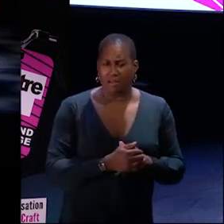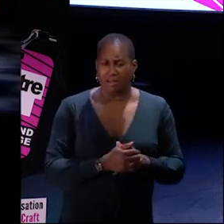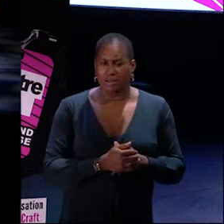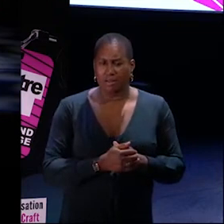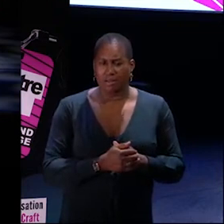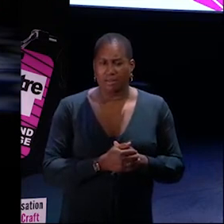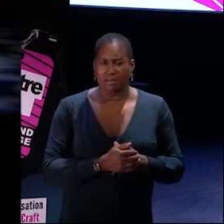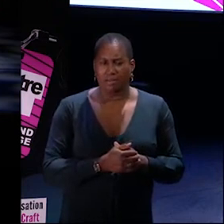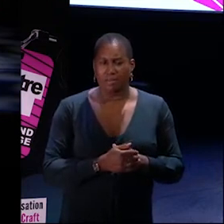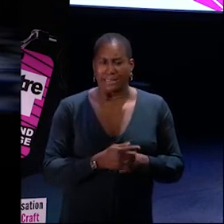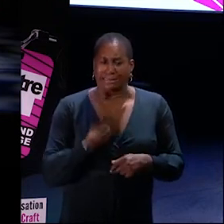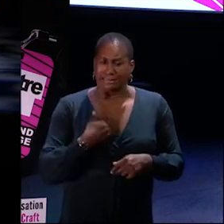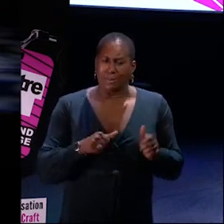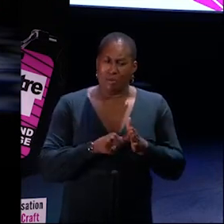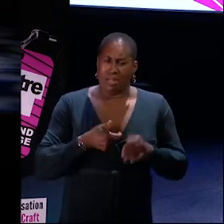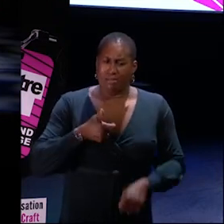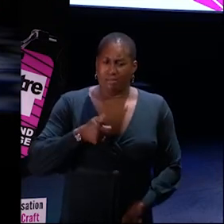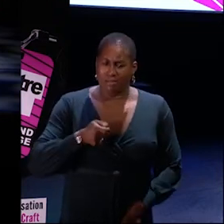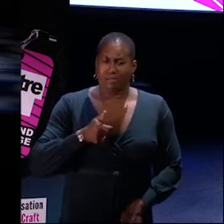I'm just probably going to say the same thing again now.